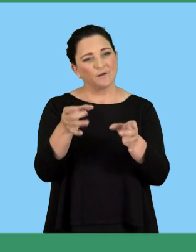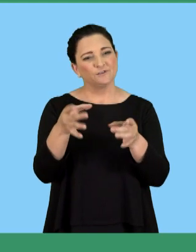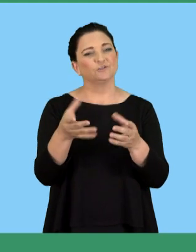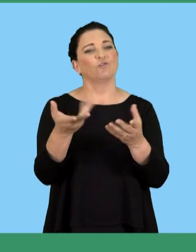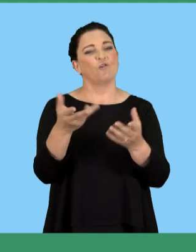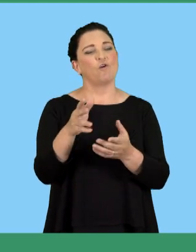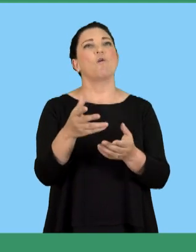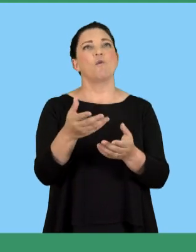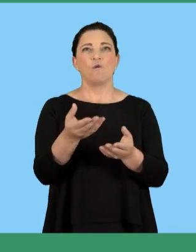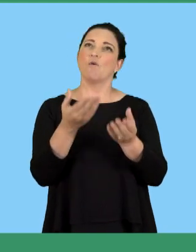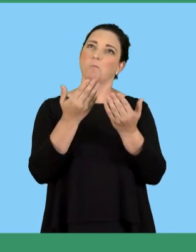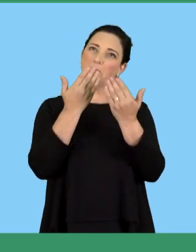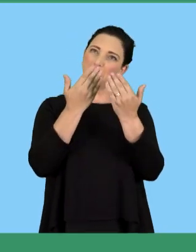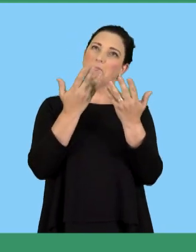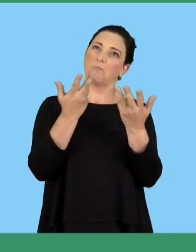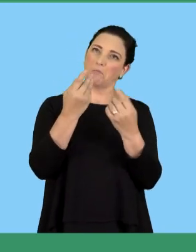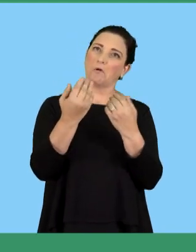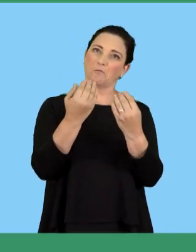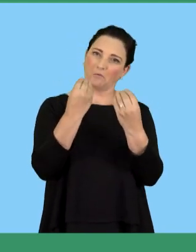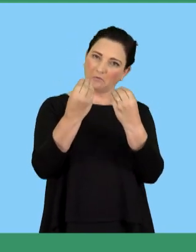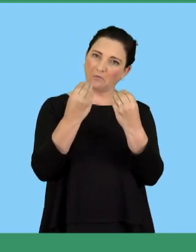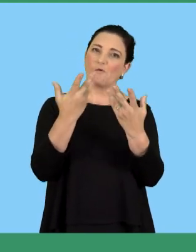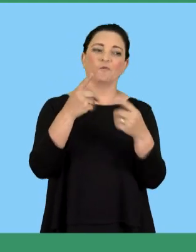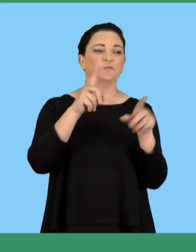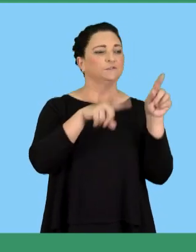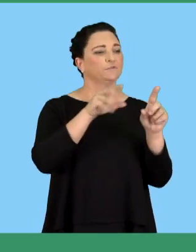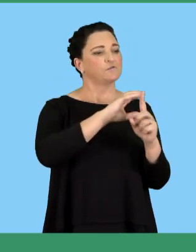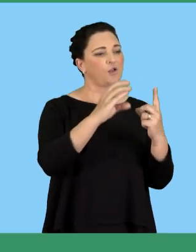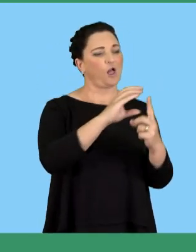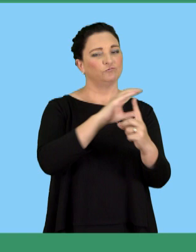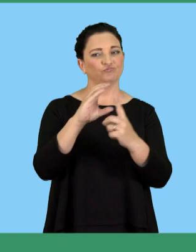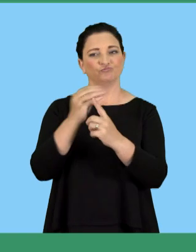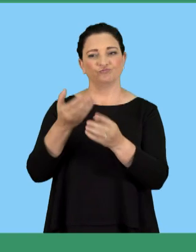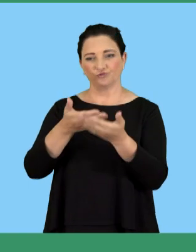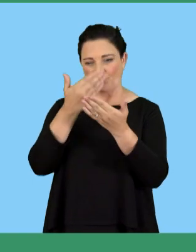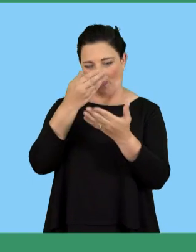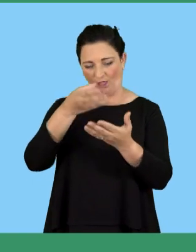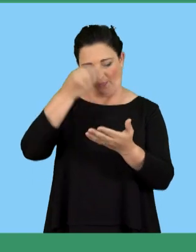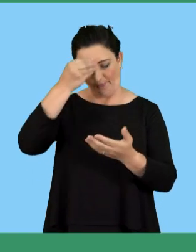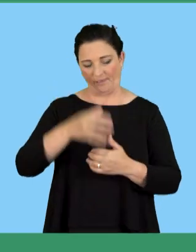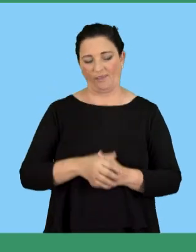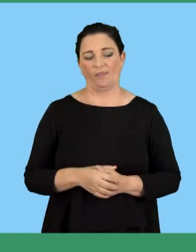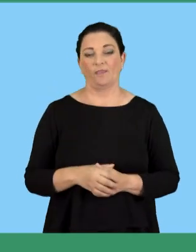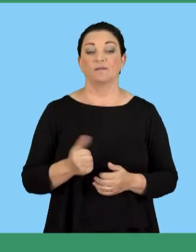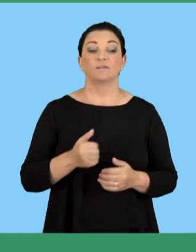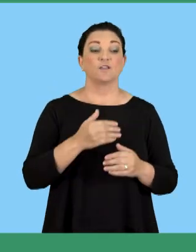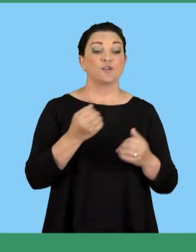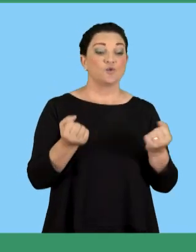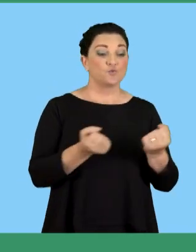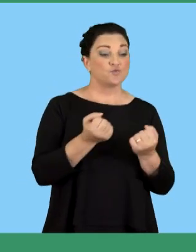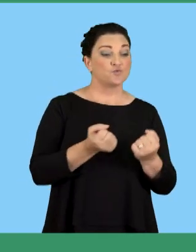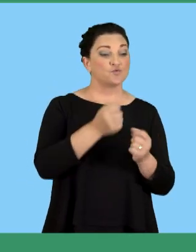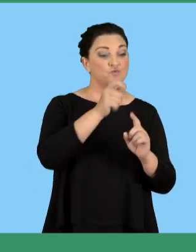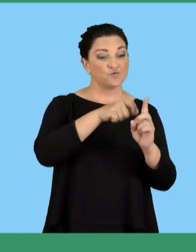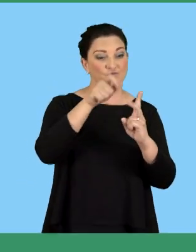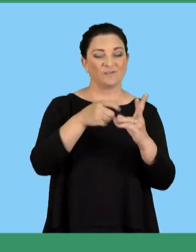focus or what we largely spoke about in the lesson was the term human rights. What do we mean by that? It refers to the rights